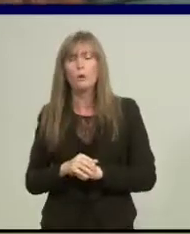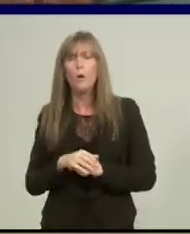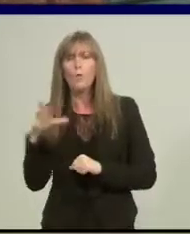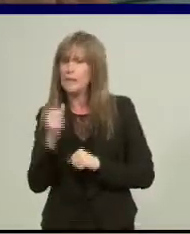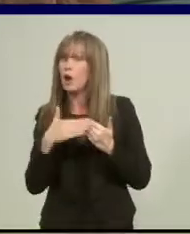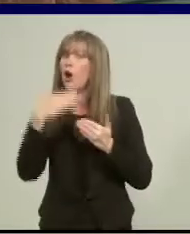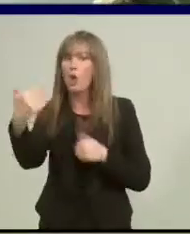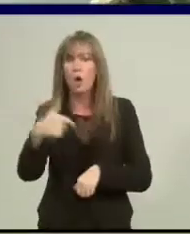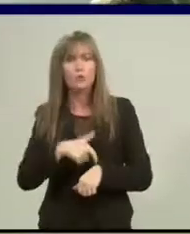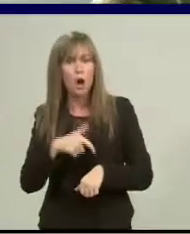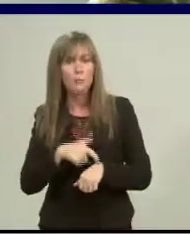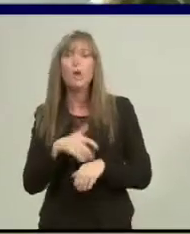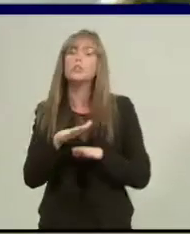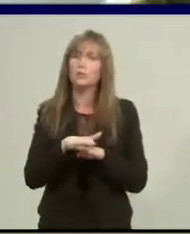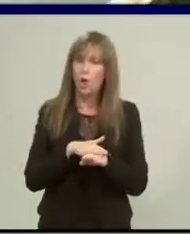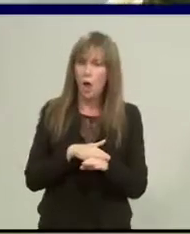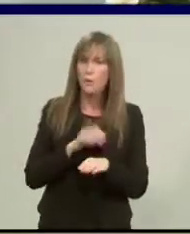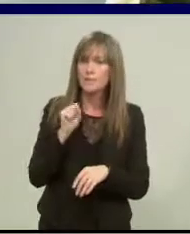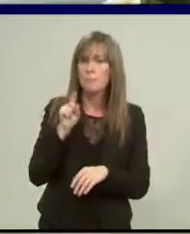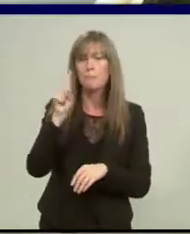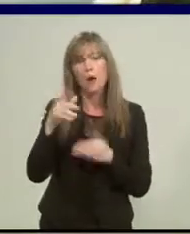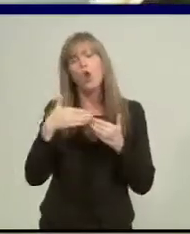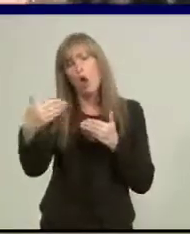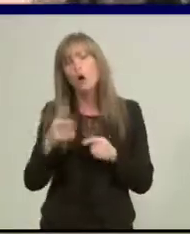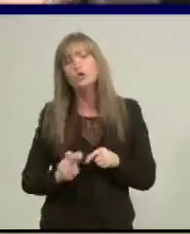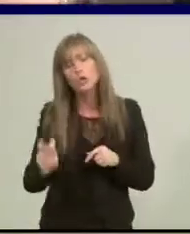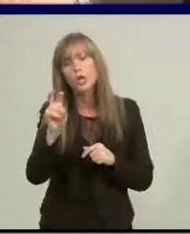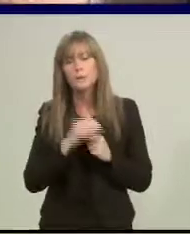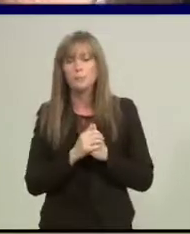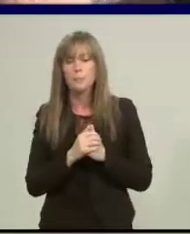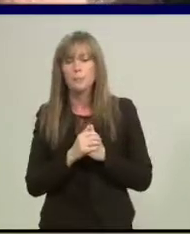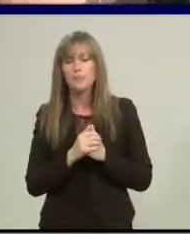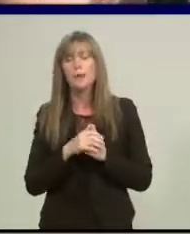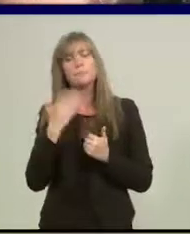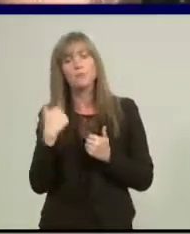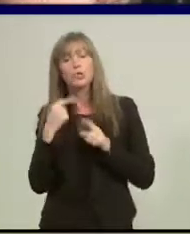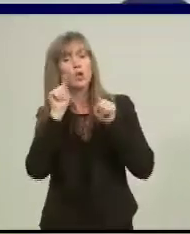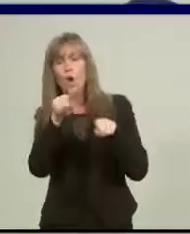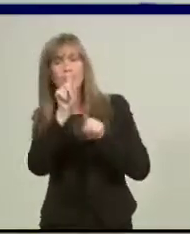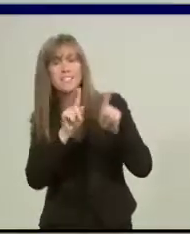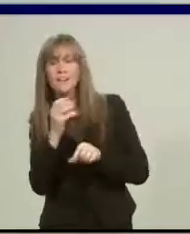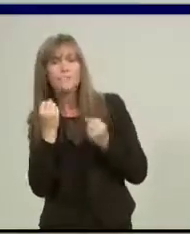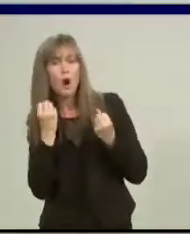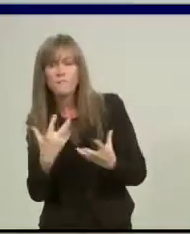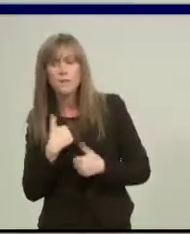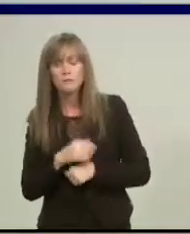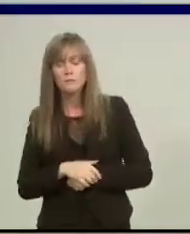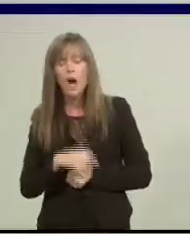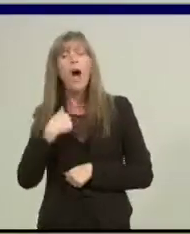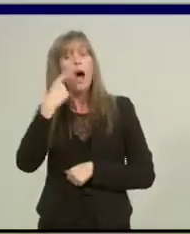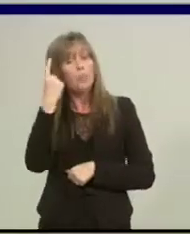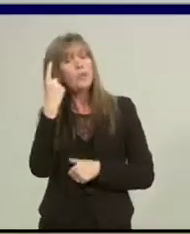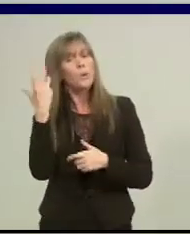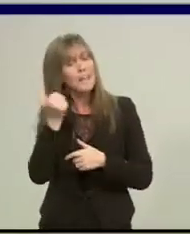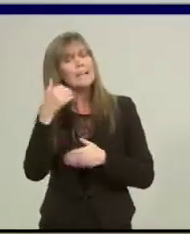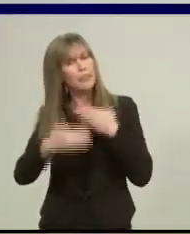long time. It's slow, but it's a long journey. I don't go into the city very often. I think we're getting there. It's taking